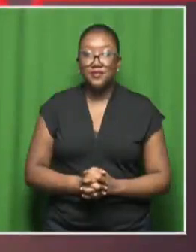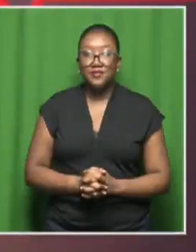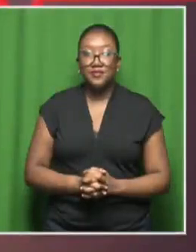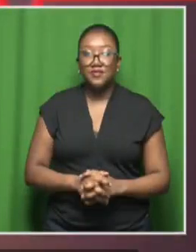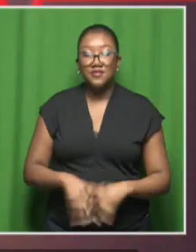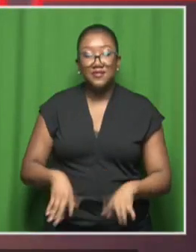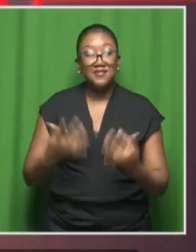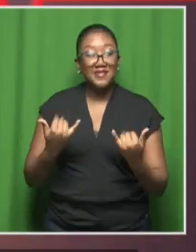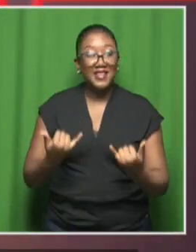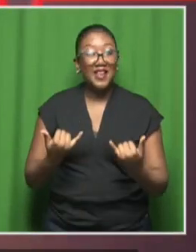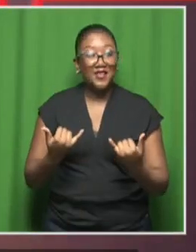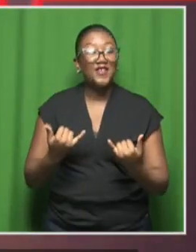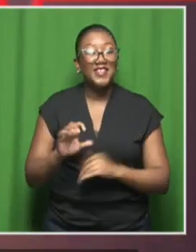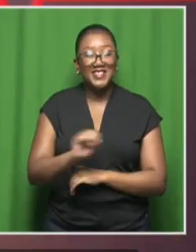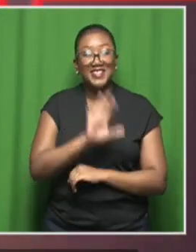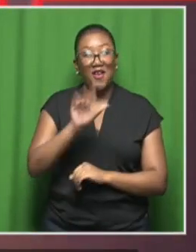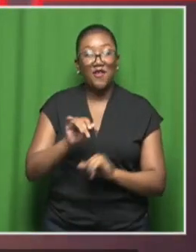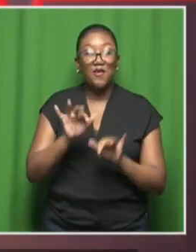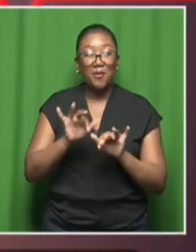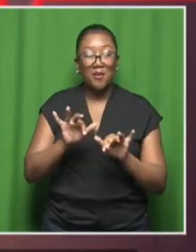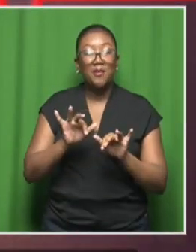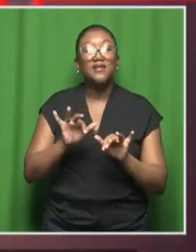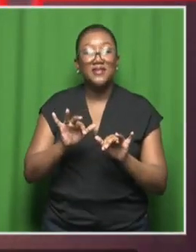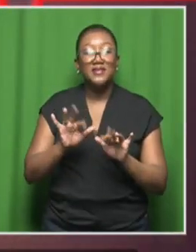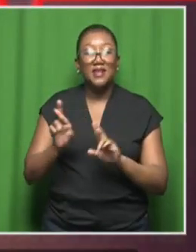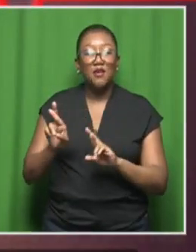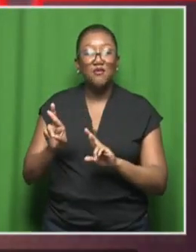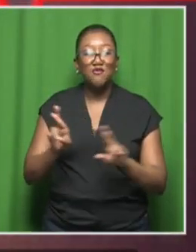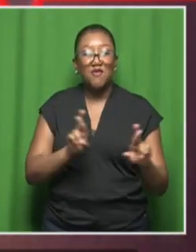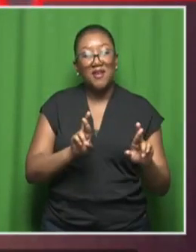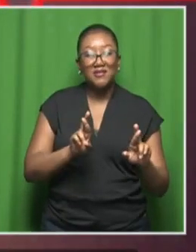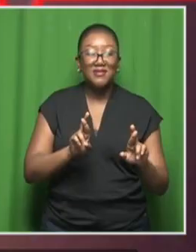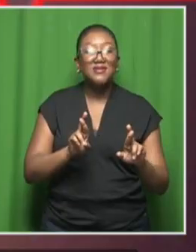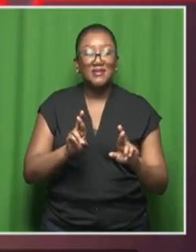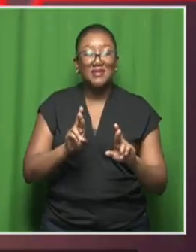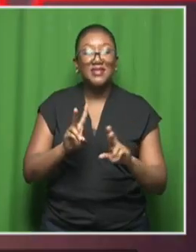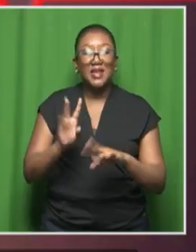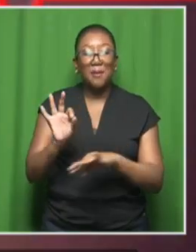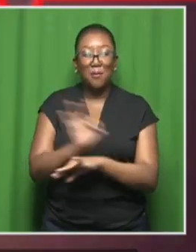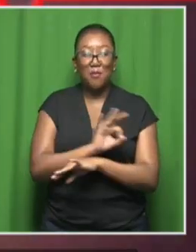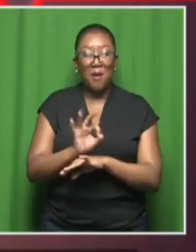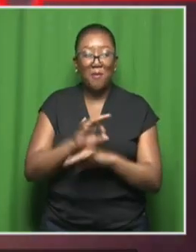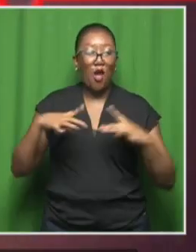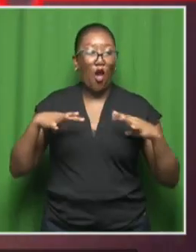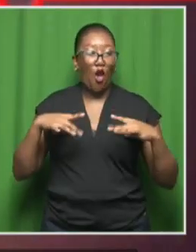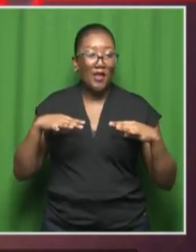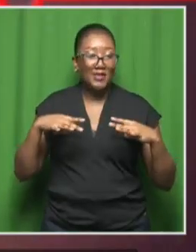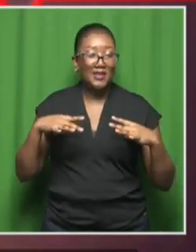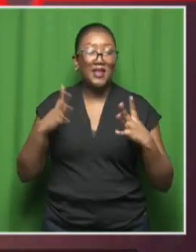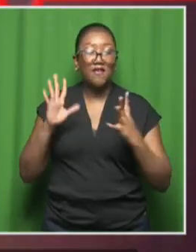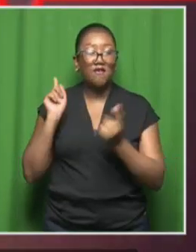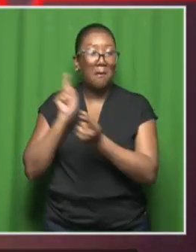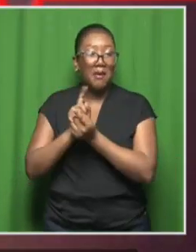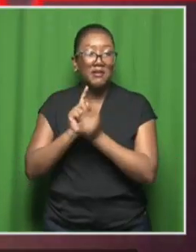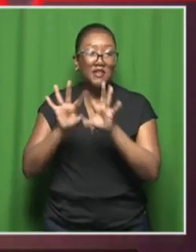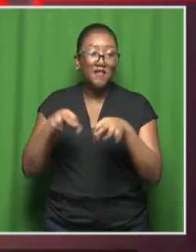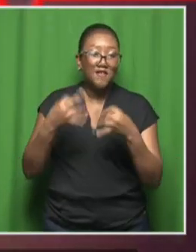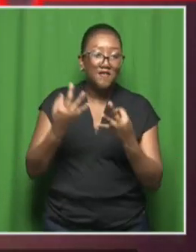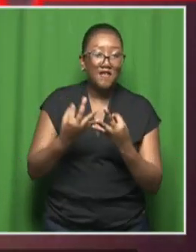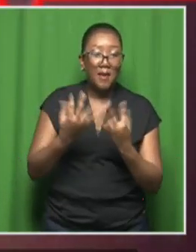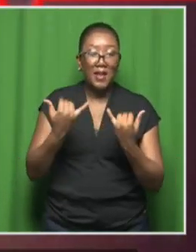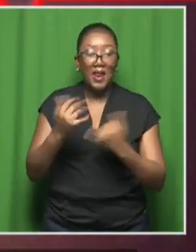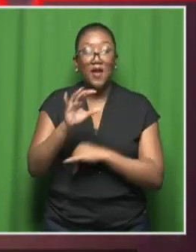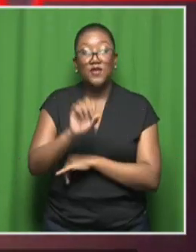As South Africans gear up for the festive season filled with excitement, fun and of course family gatherings, the South African National Blood